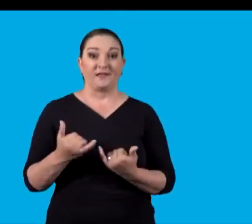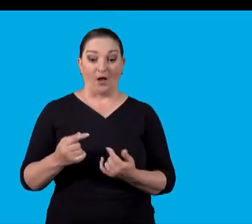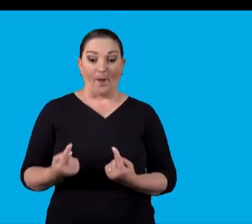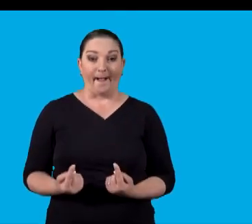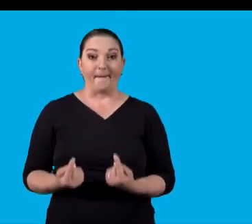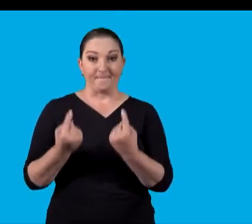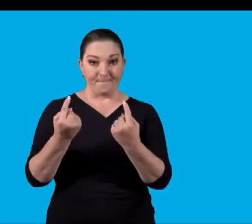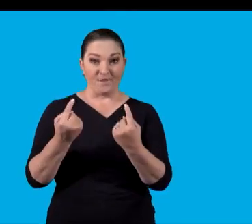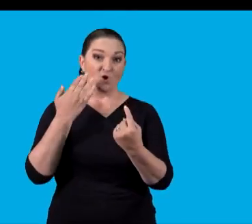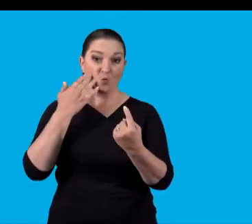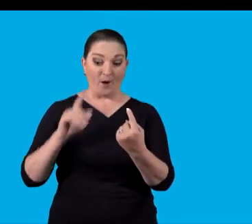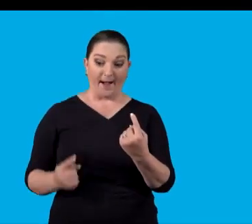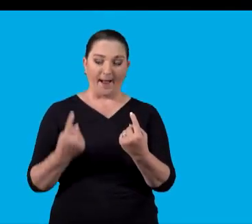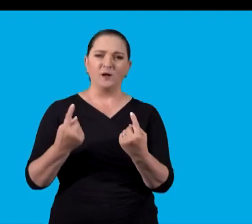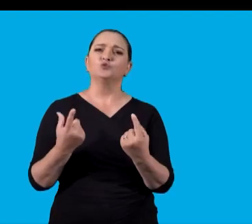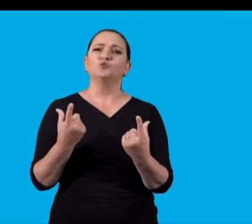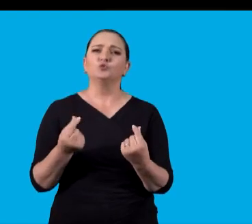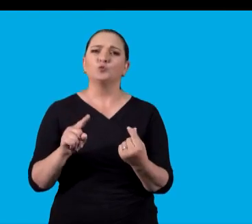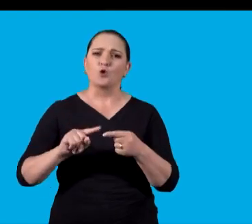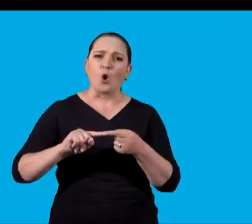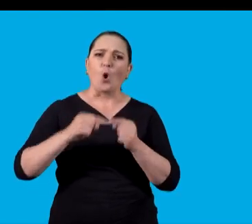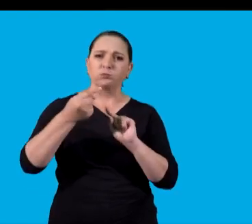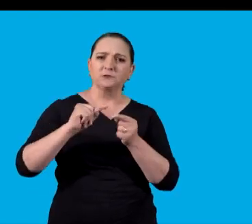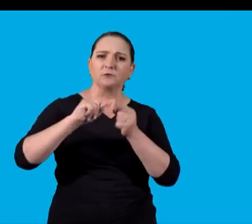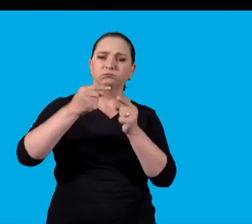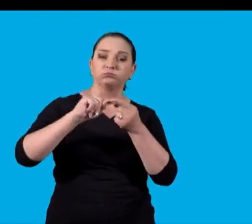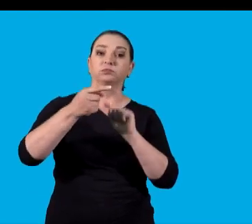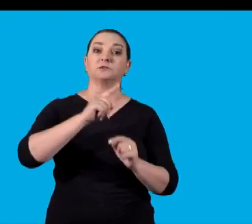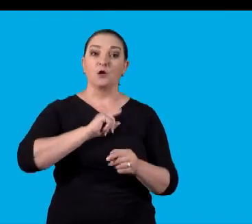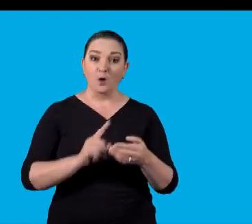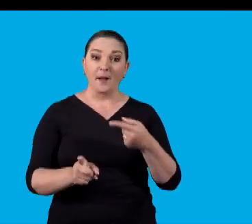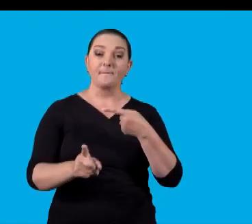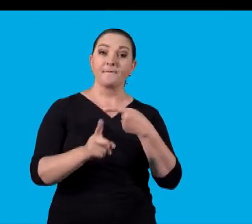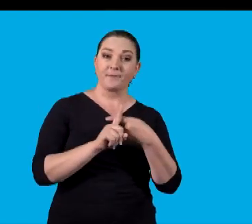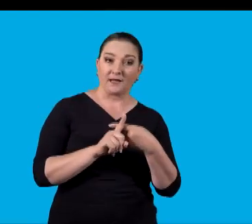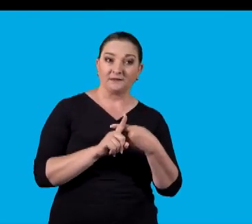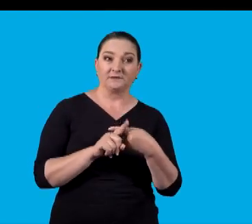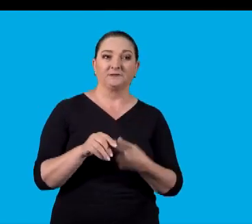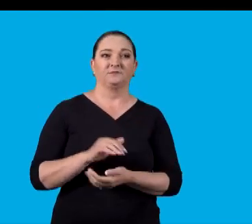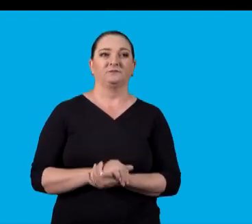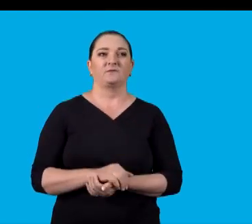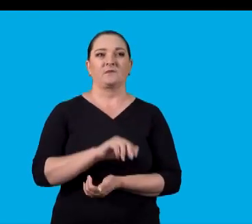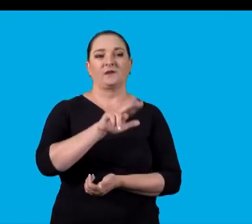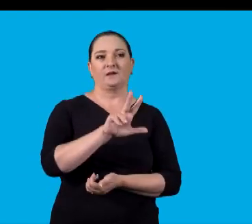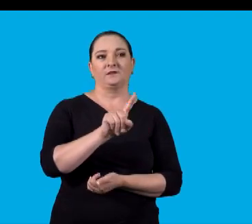8,281,000. I go up. So if I go up, I do the opposite. So I say plus. Plus what?